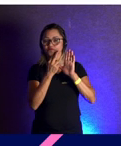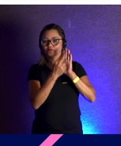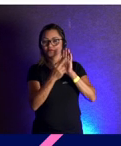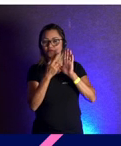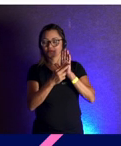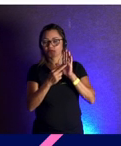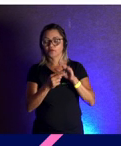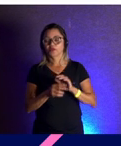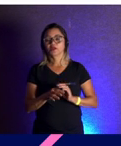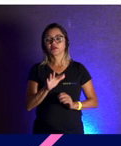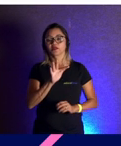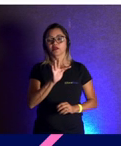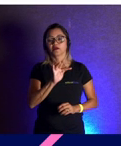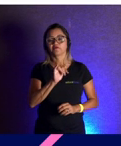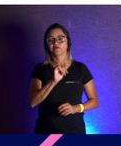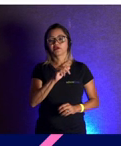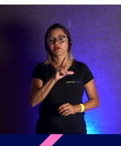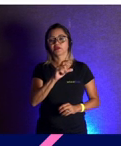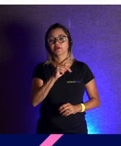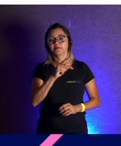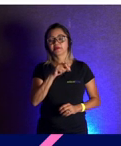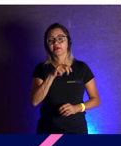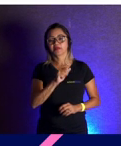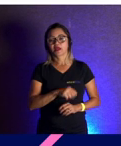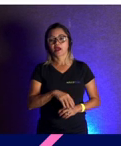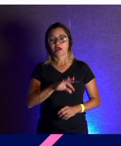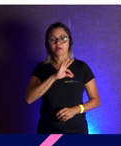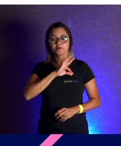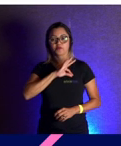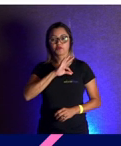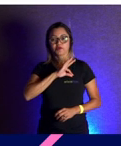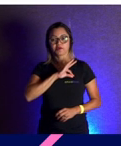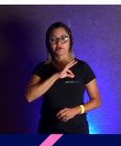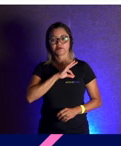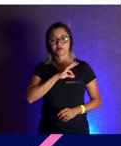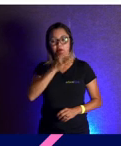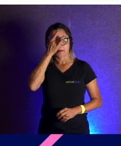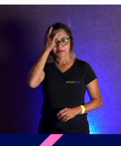Philippines, quite curiously, the police public a list of people they have to do.